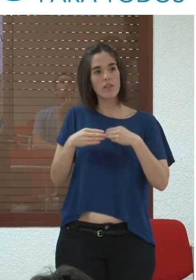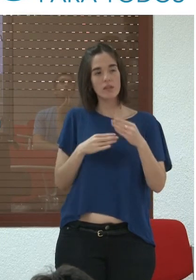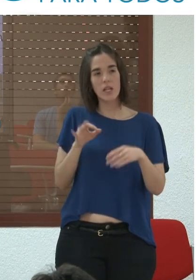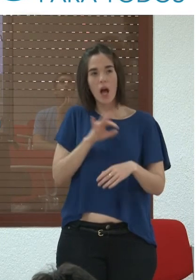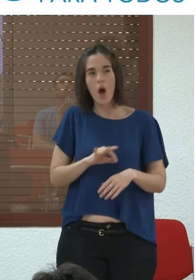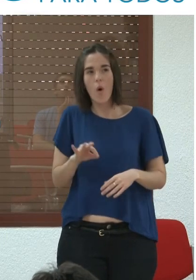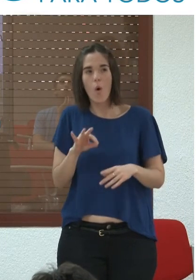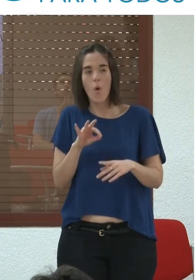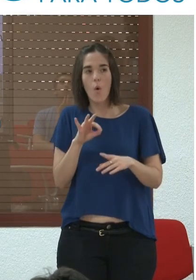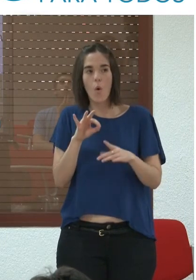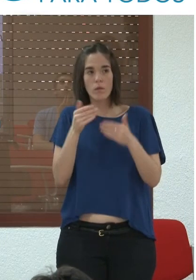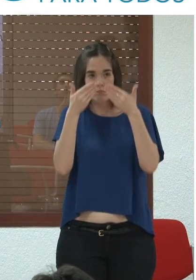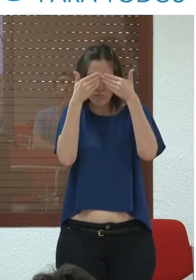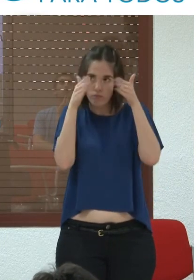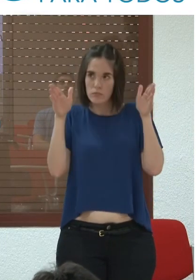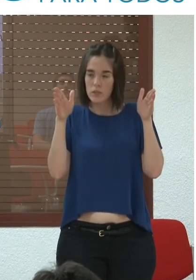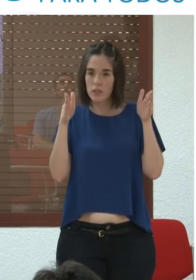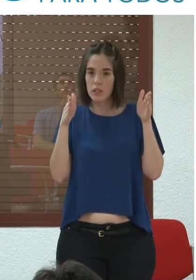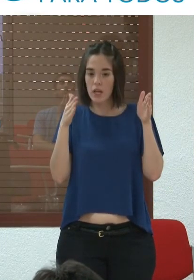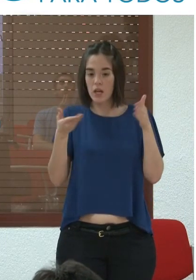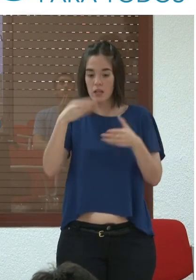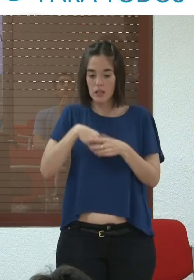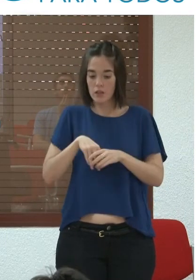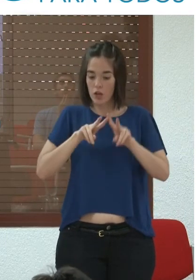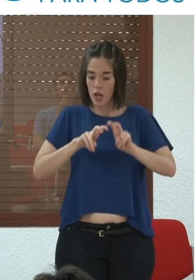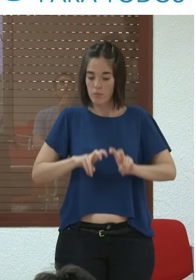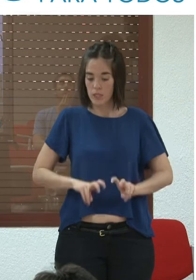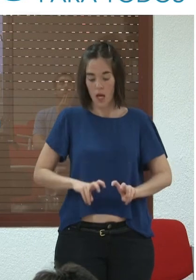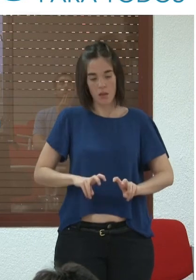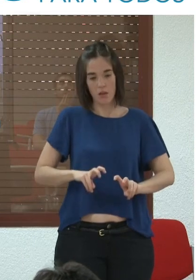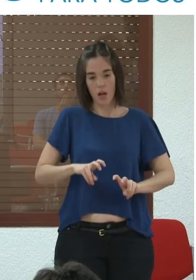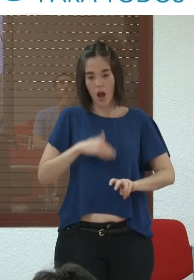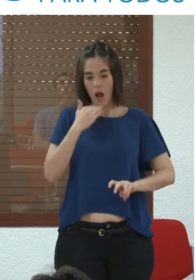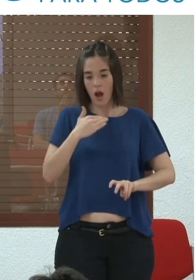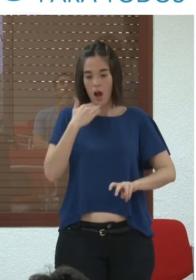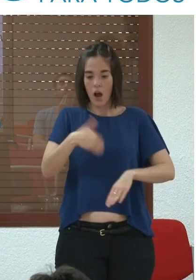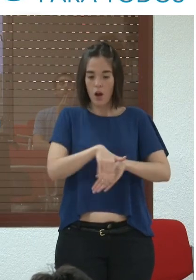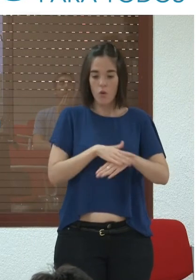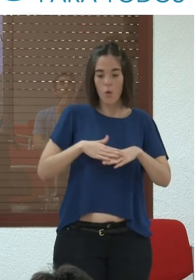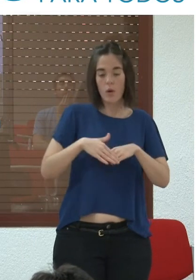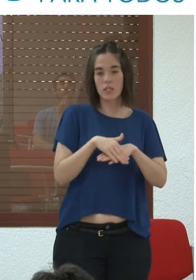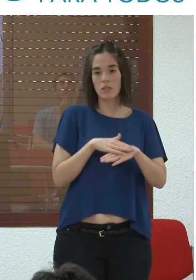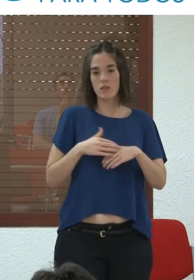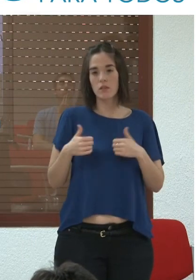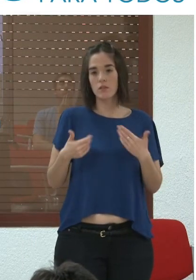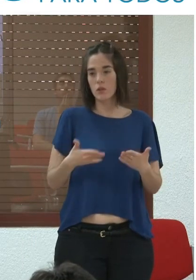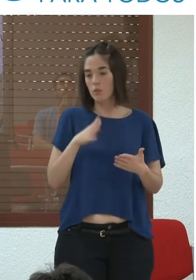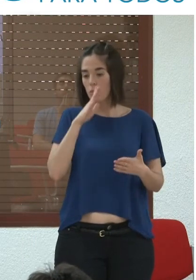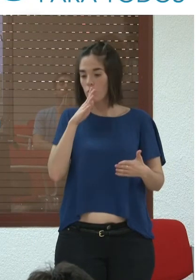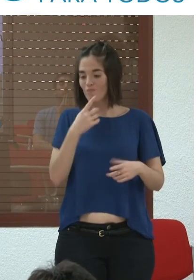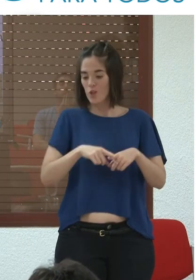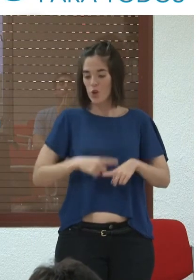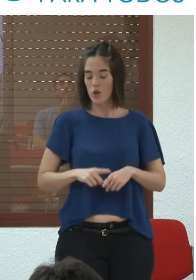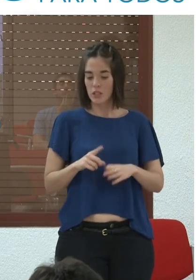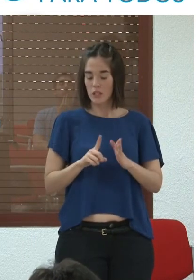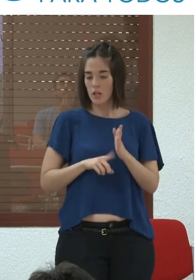are not equally flexible, we don't have this open-mindedness for research, basic research,